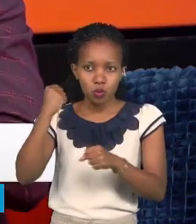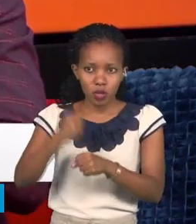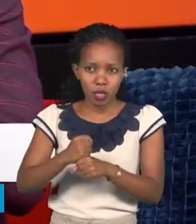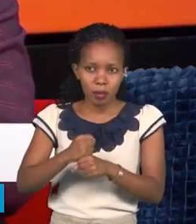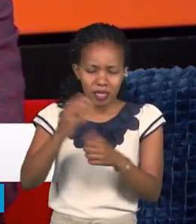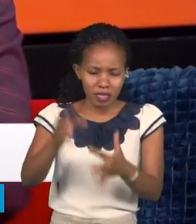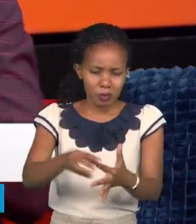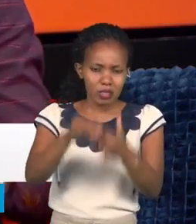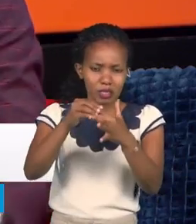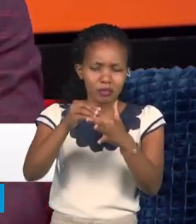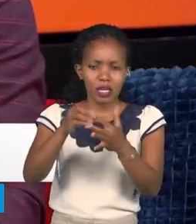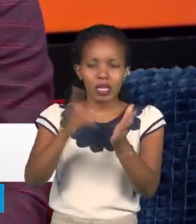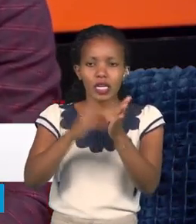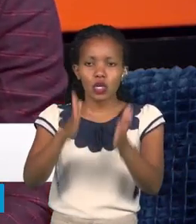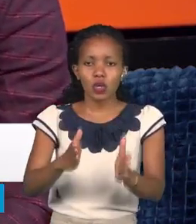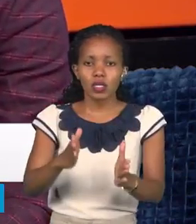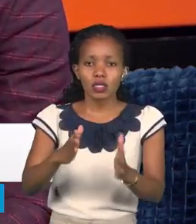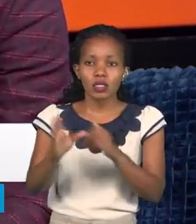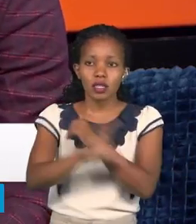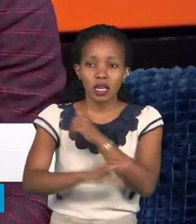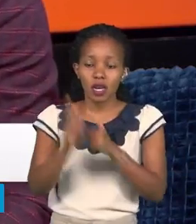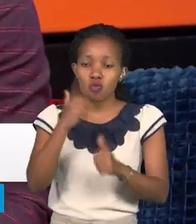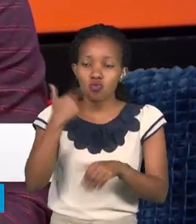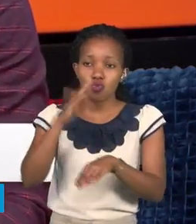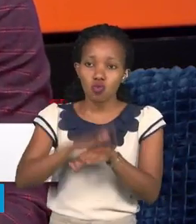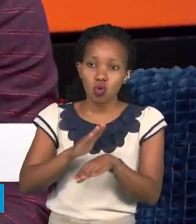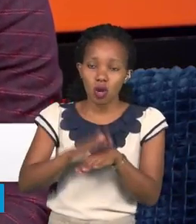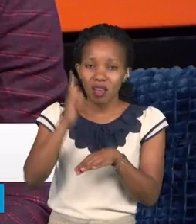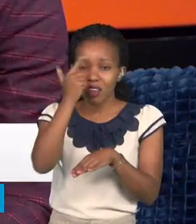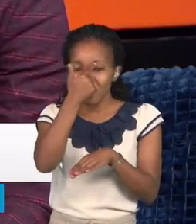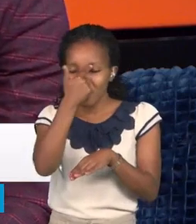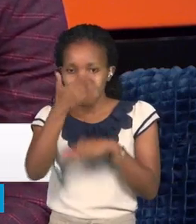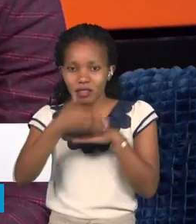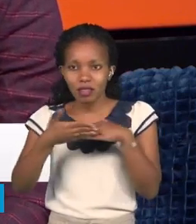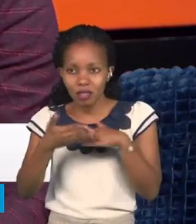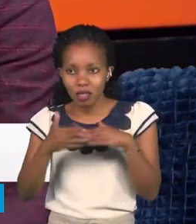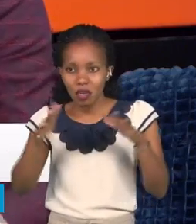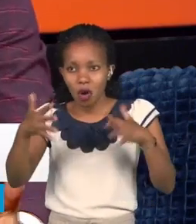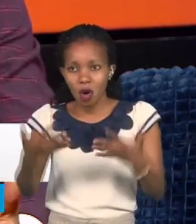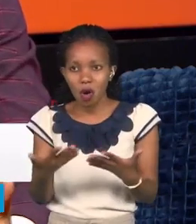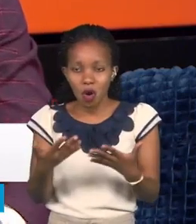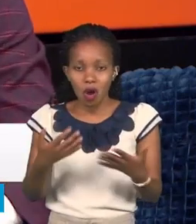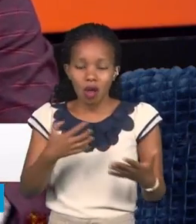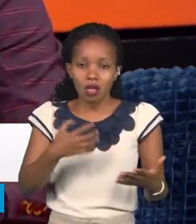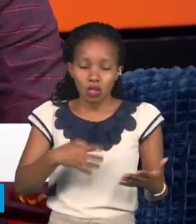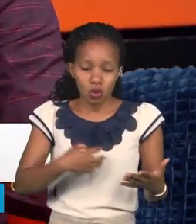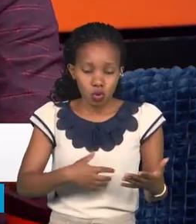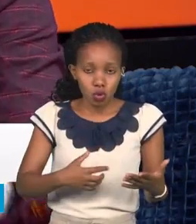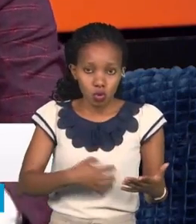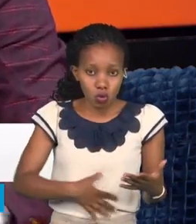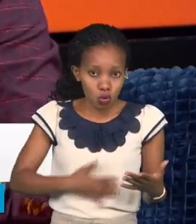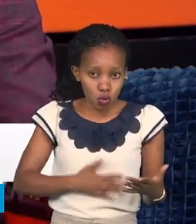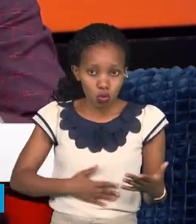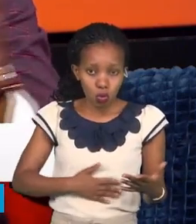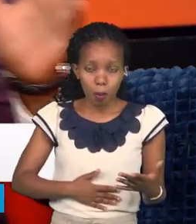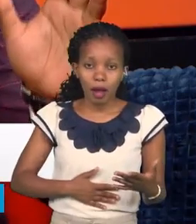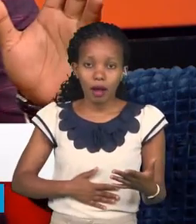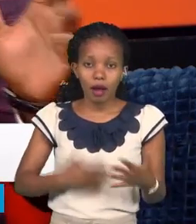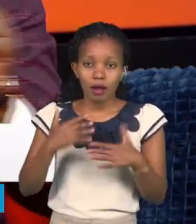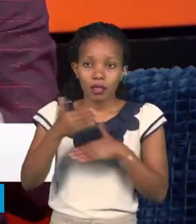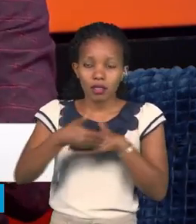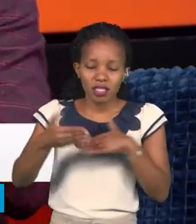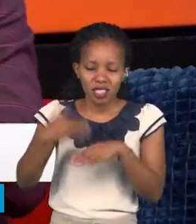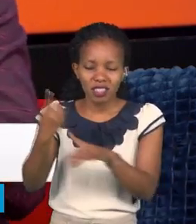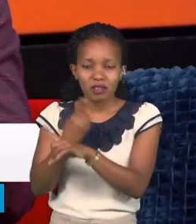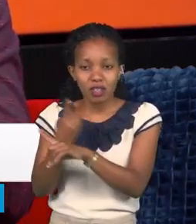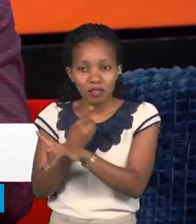specific doctors in this country who are good maybe in eye surgery, who are good in maybe stomach surgery, different part of types of